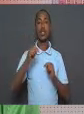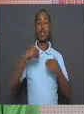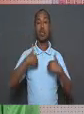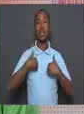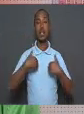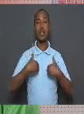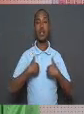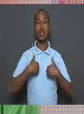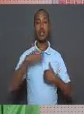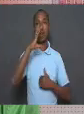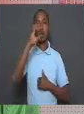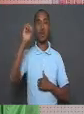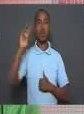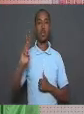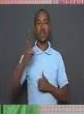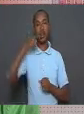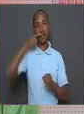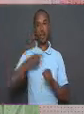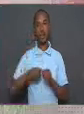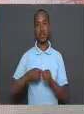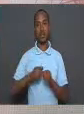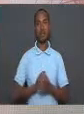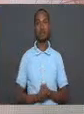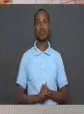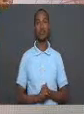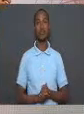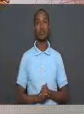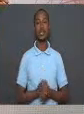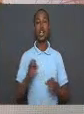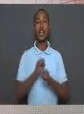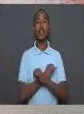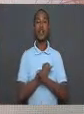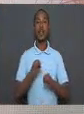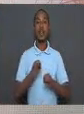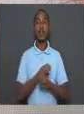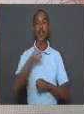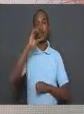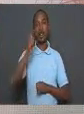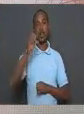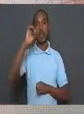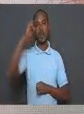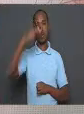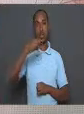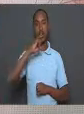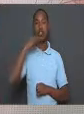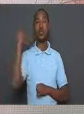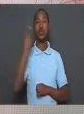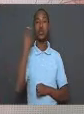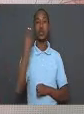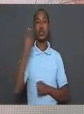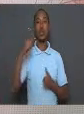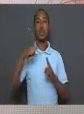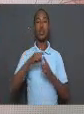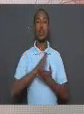presence of carbon dioxide gas. Industrially, calcium hydroxide is used